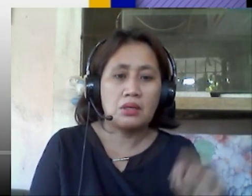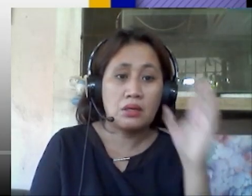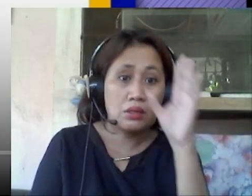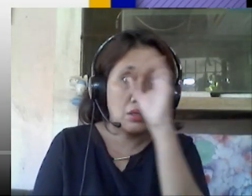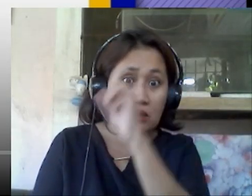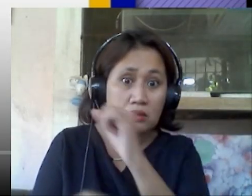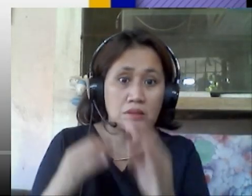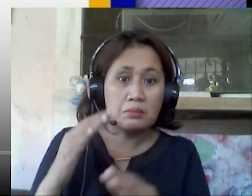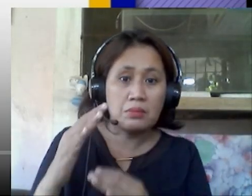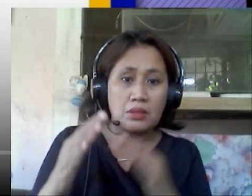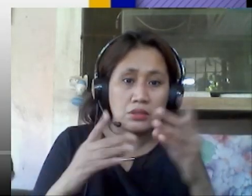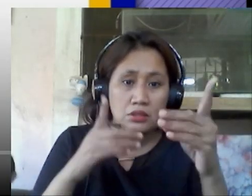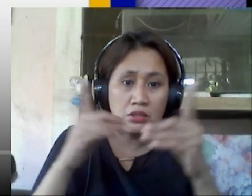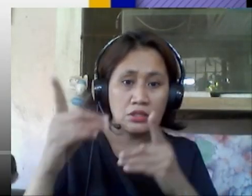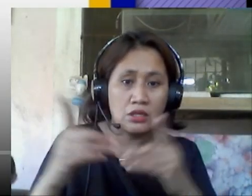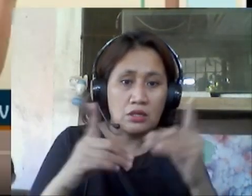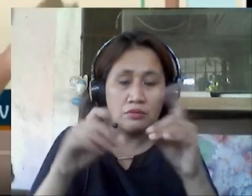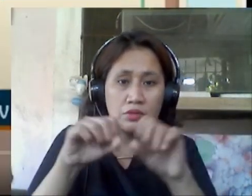sentence.